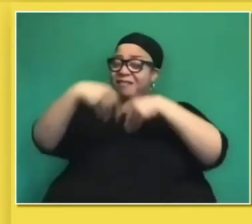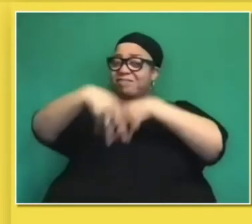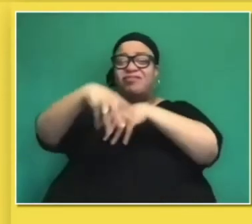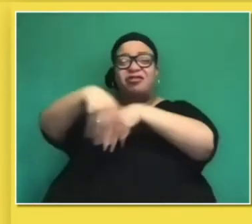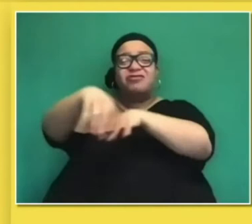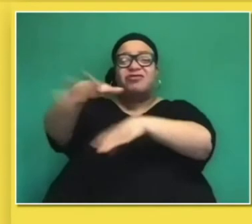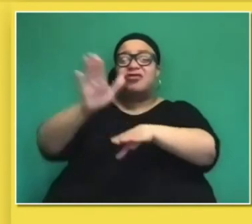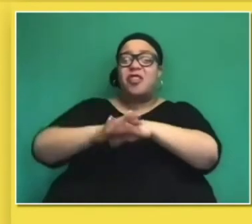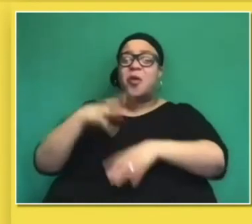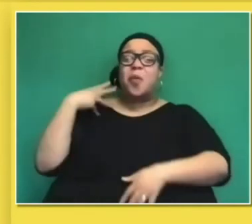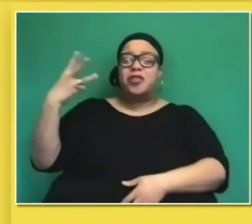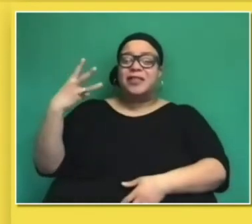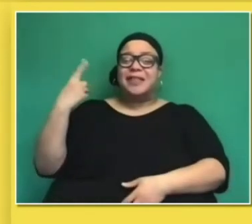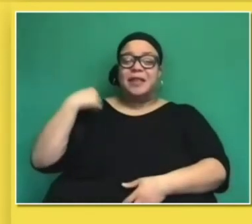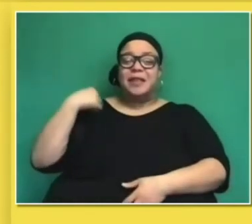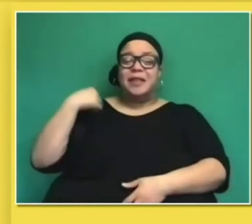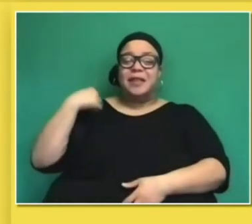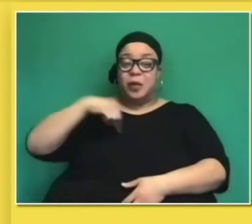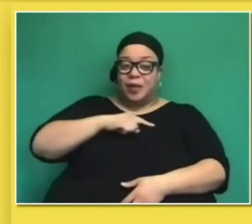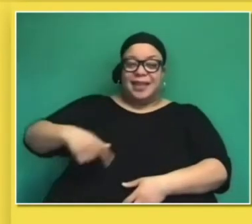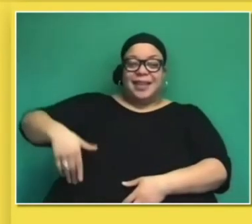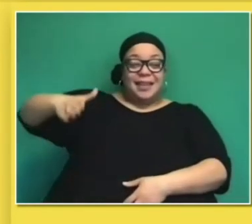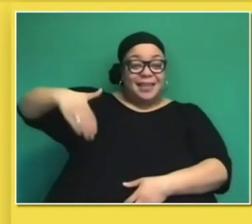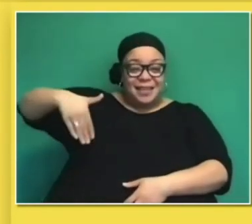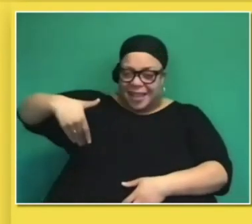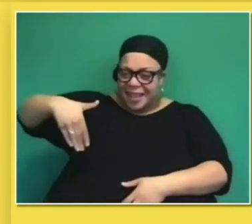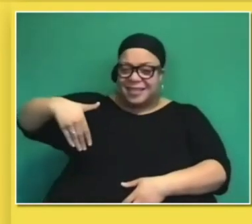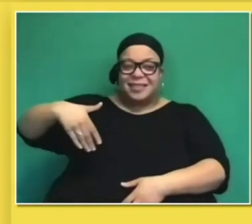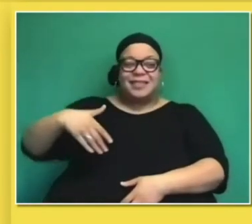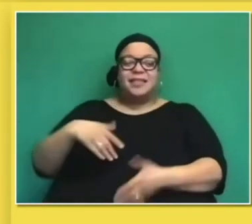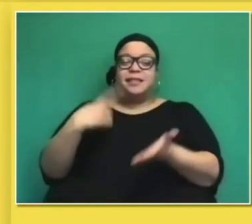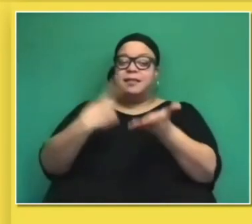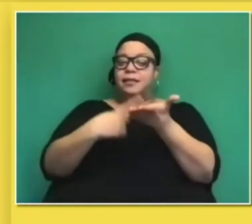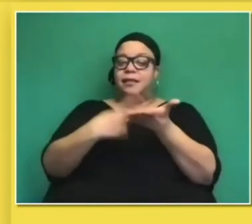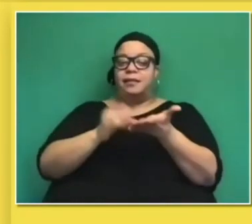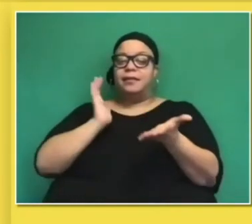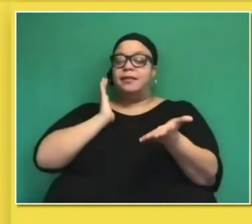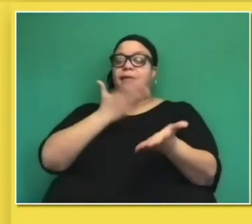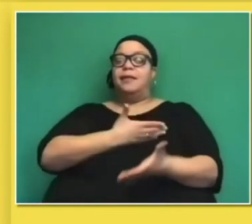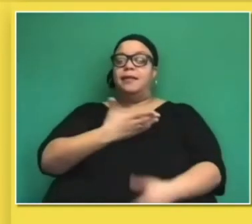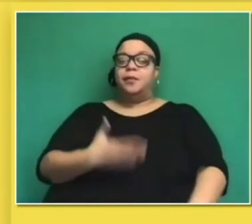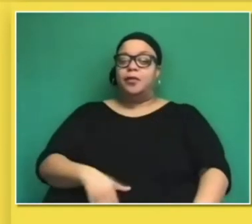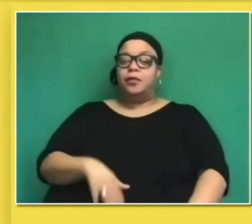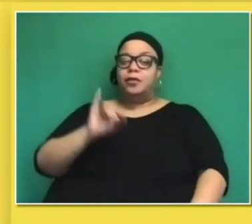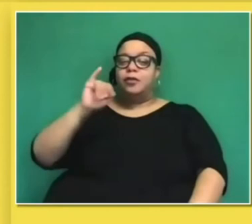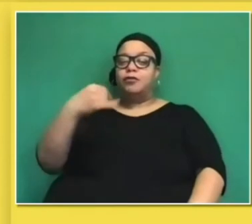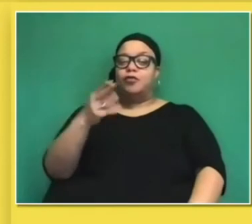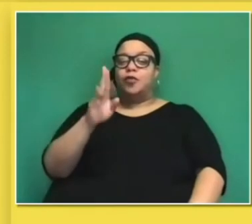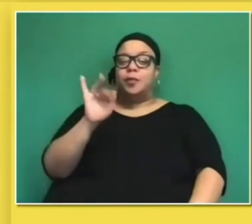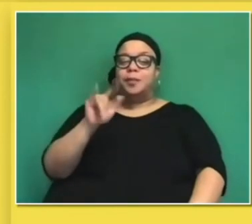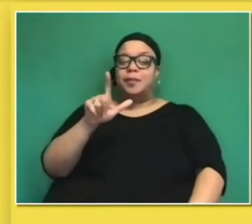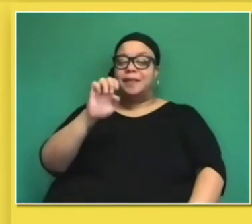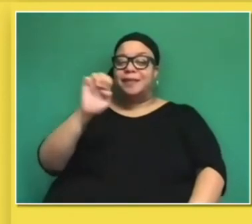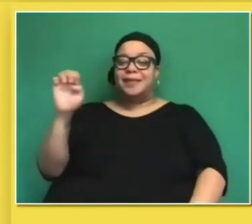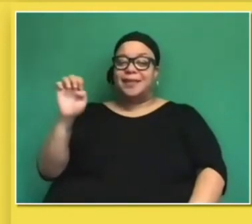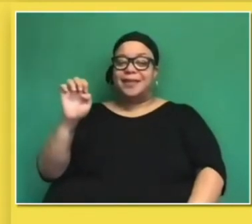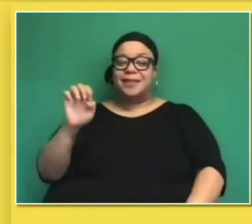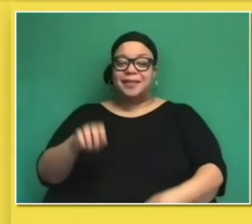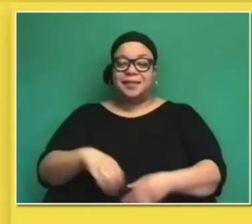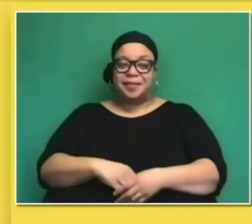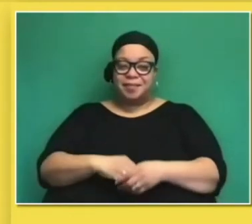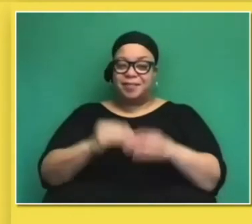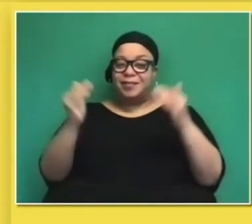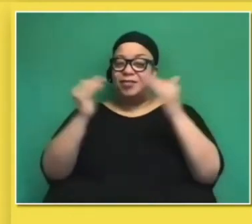our Jubilee Justice agenda in state houses and the United States Congress. That's to come. And